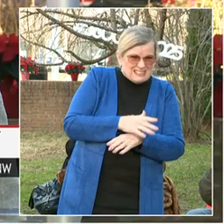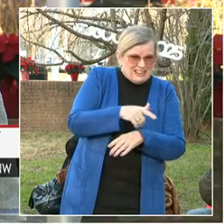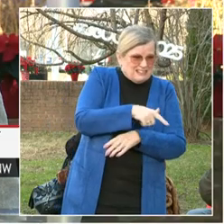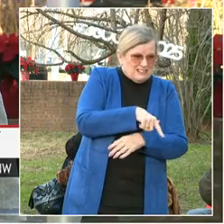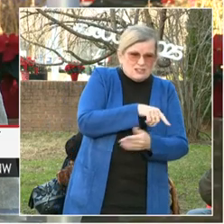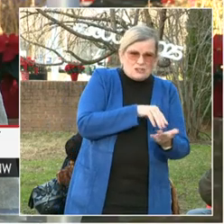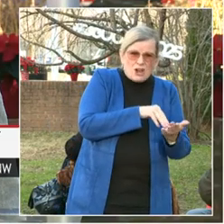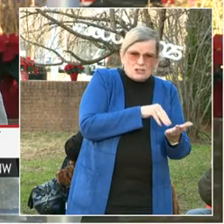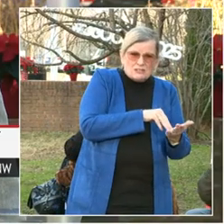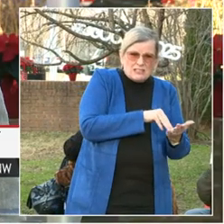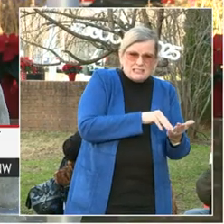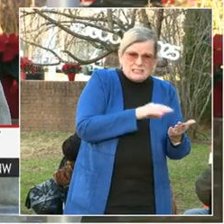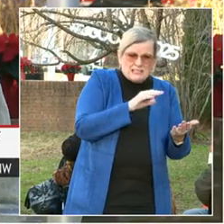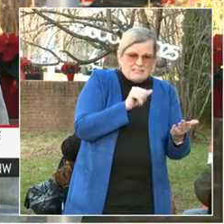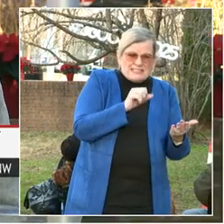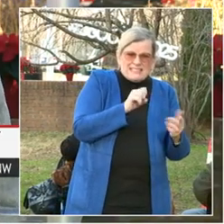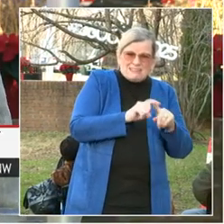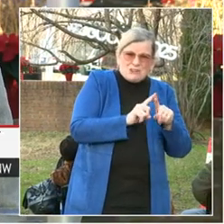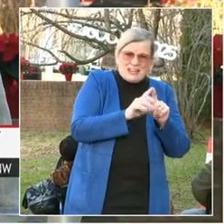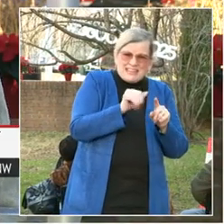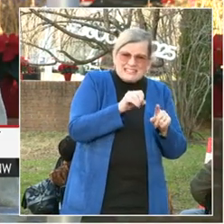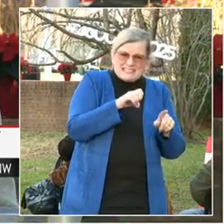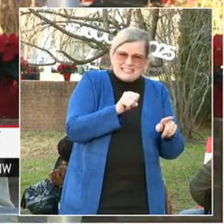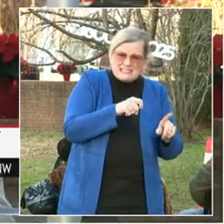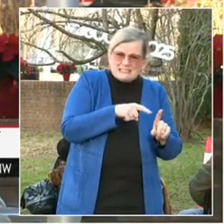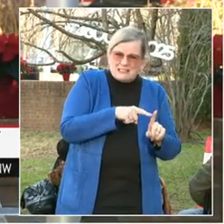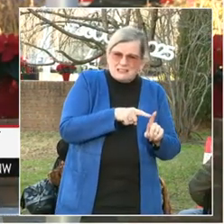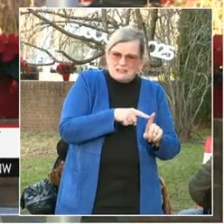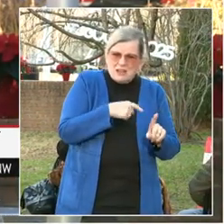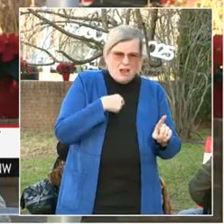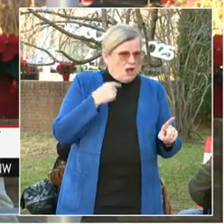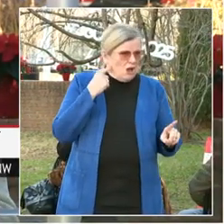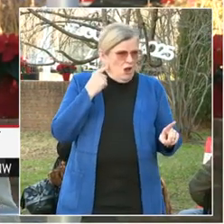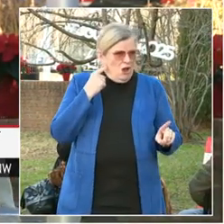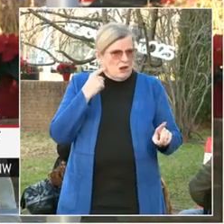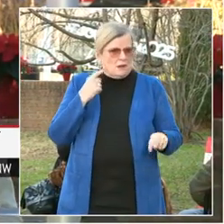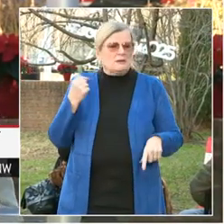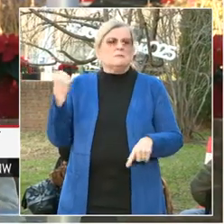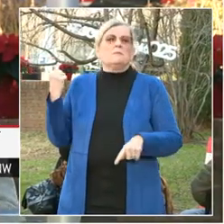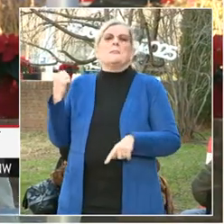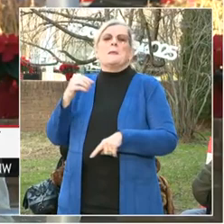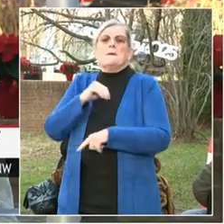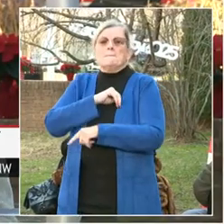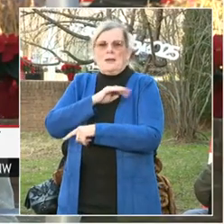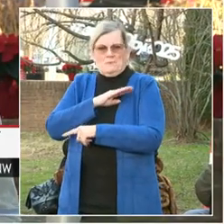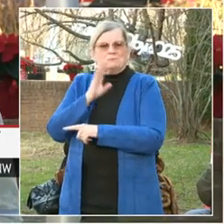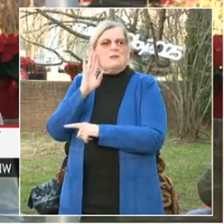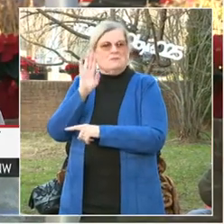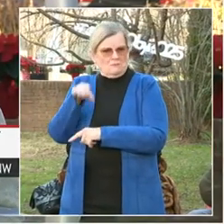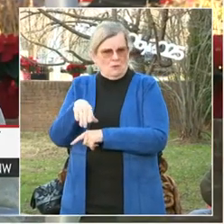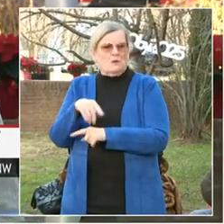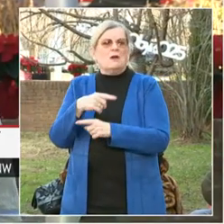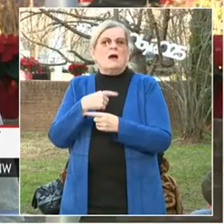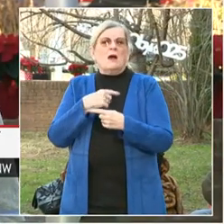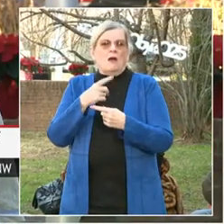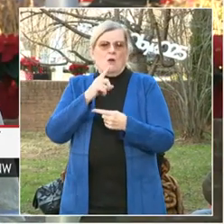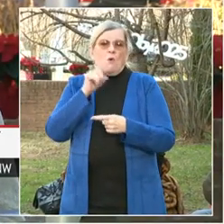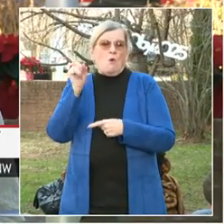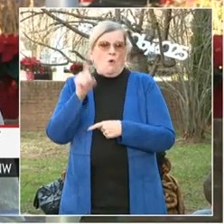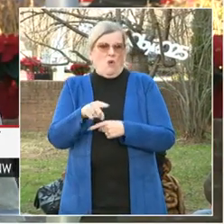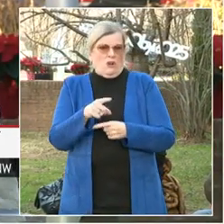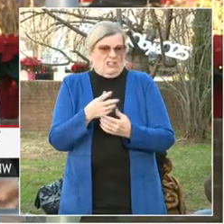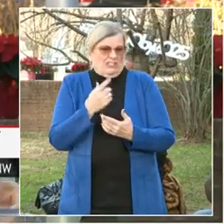haven't heard from you yet on it. I wanted to get your reaction. You have heard from me. I issued a mayor's order on Monday after